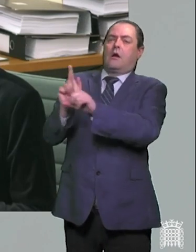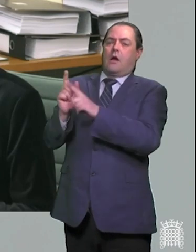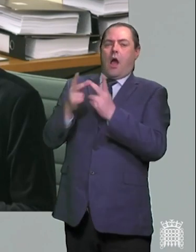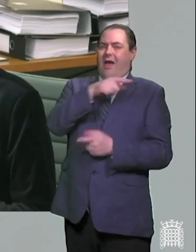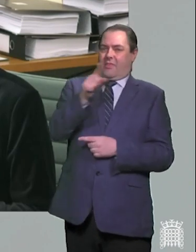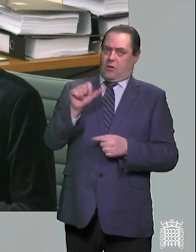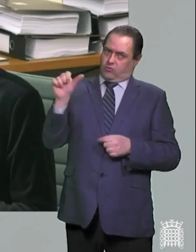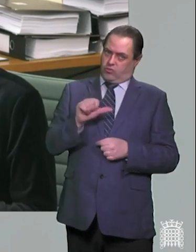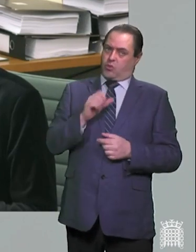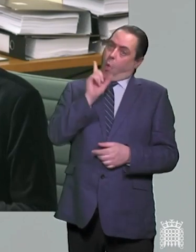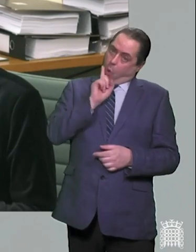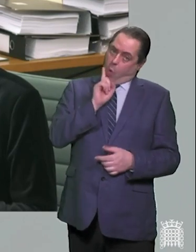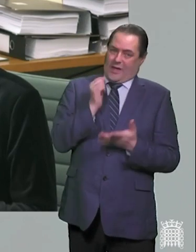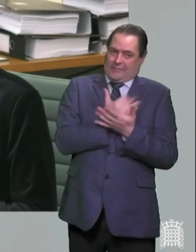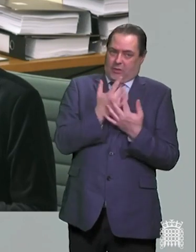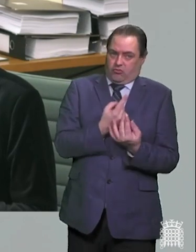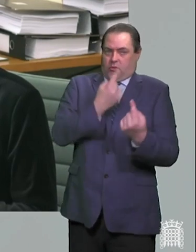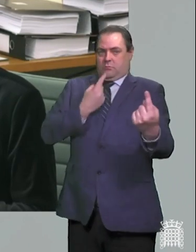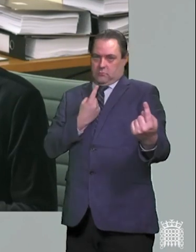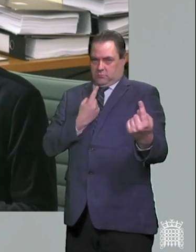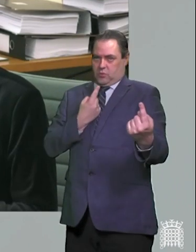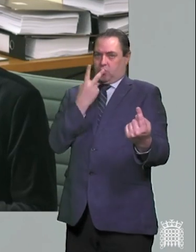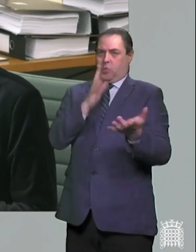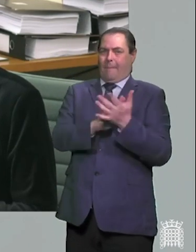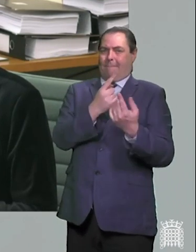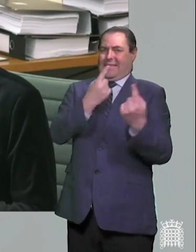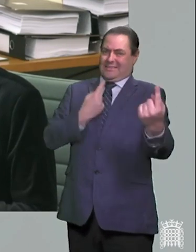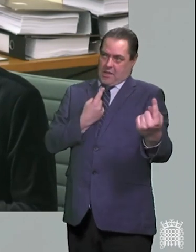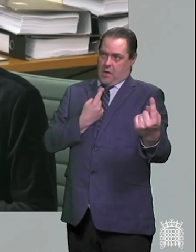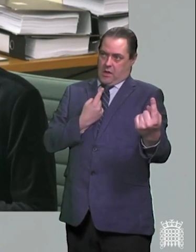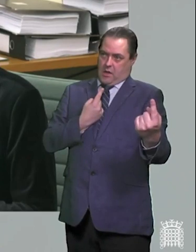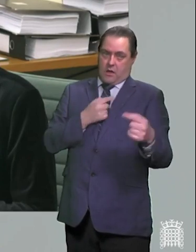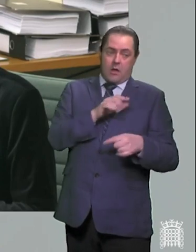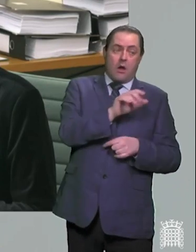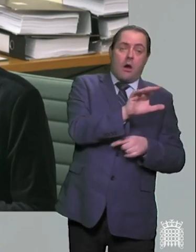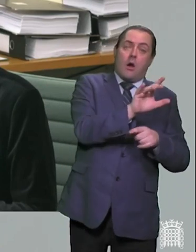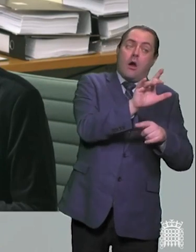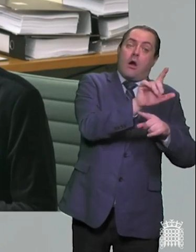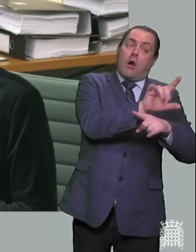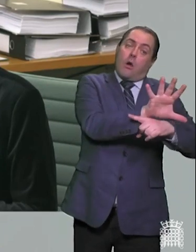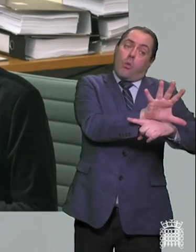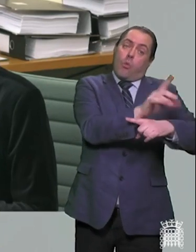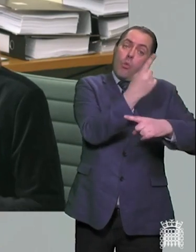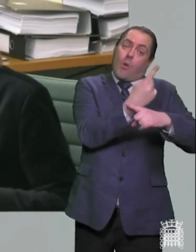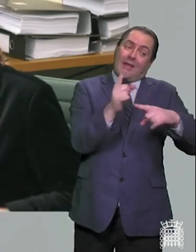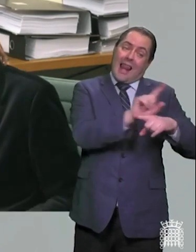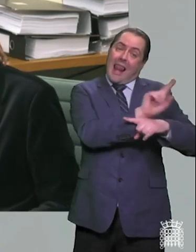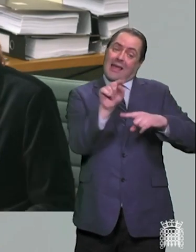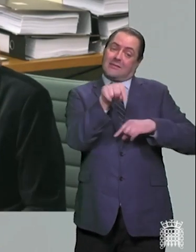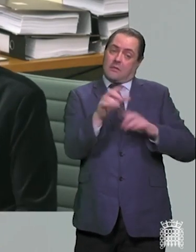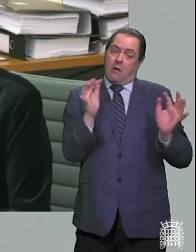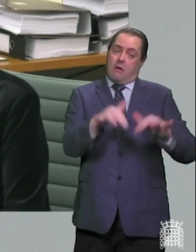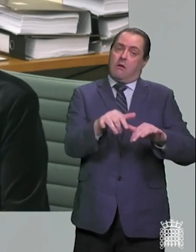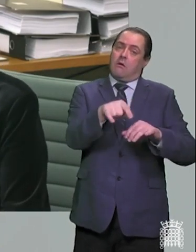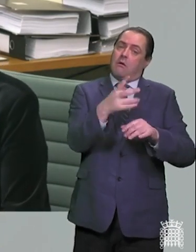your distance to 2 metres apart where possible. That was just a week before the gathering on the 20th of May. And